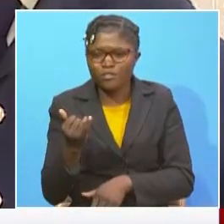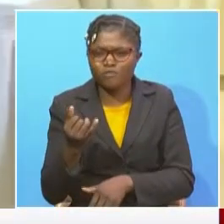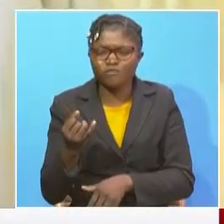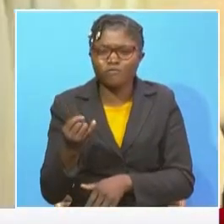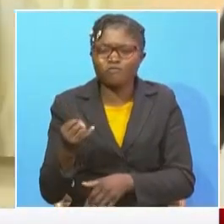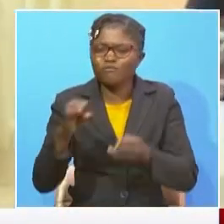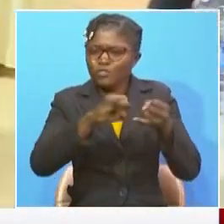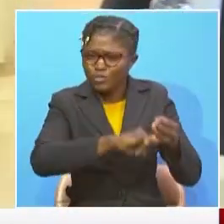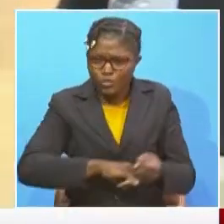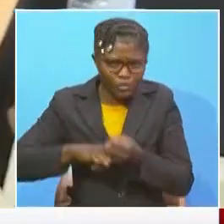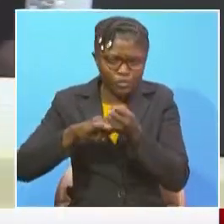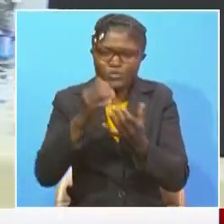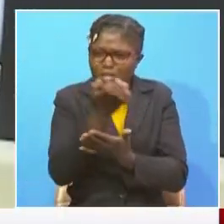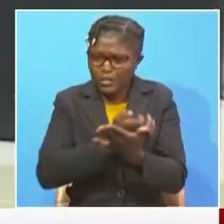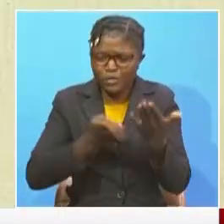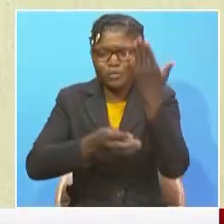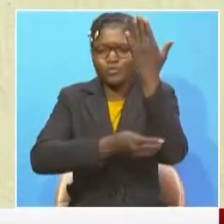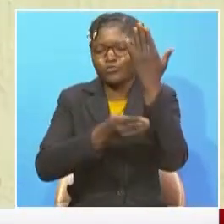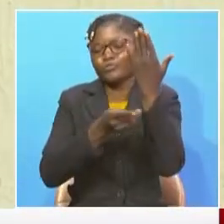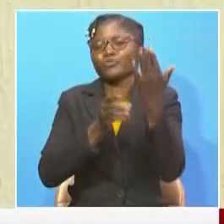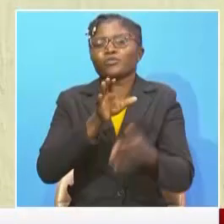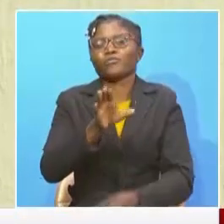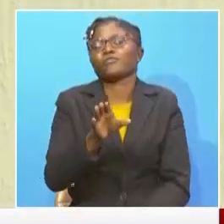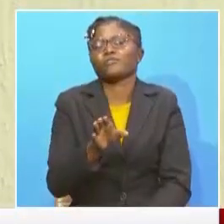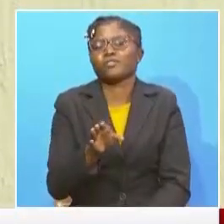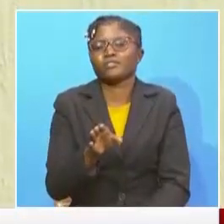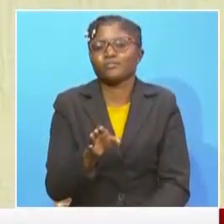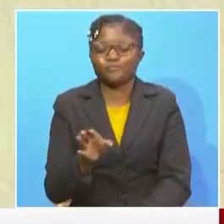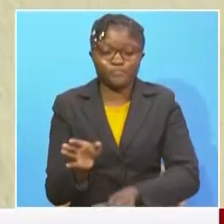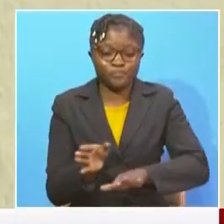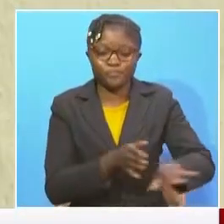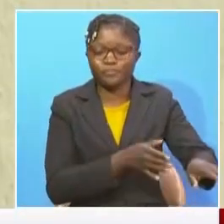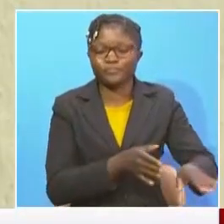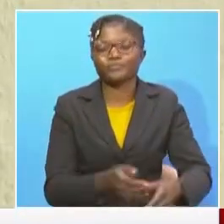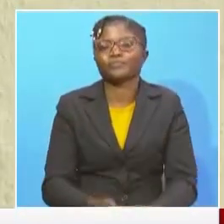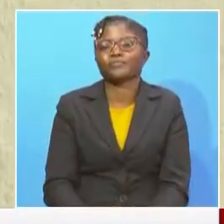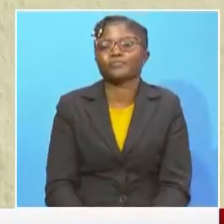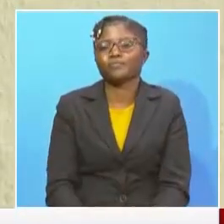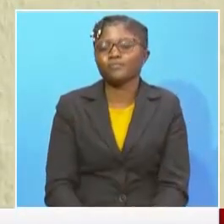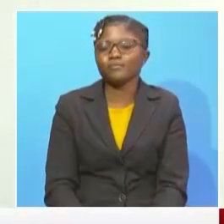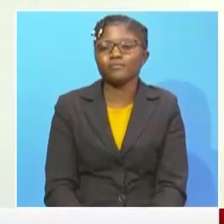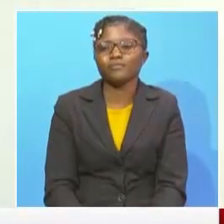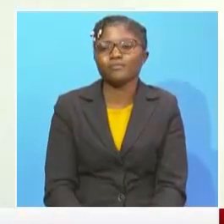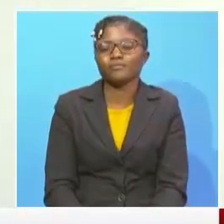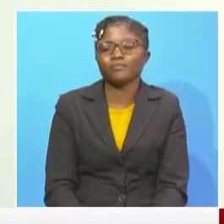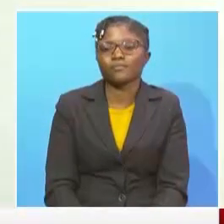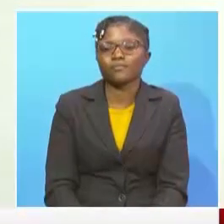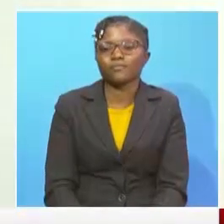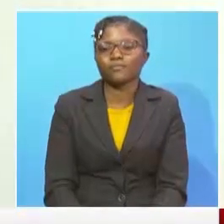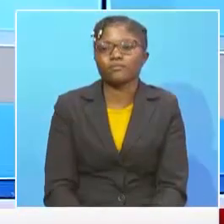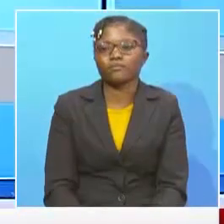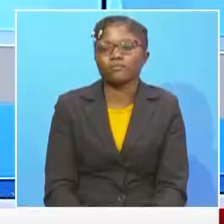socio-economic development of our province. Abigail Kashweka reporting for Zanis in Chipata District.